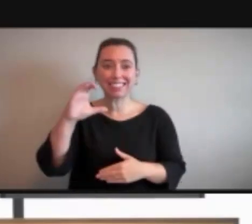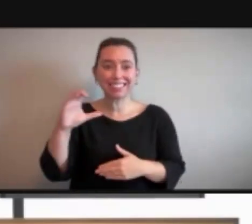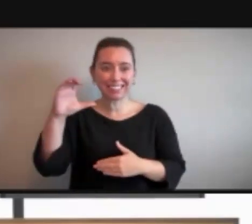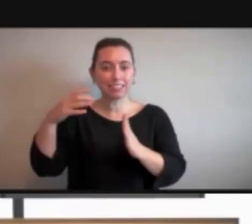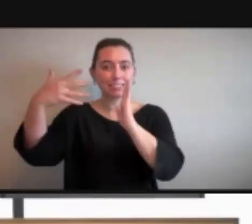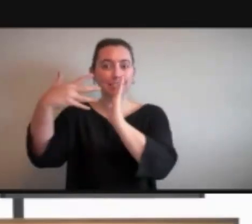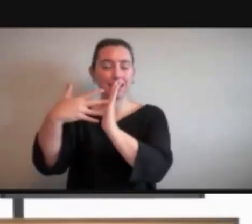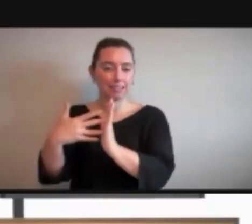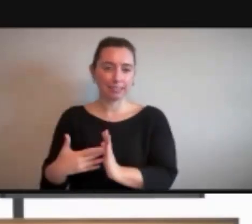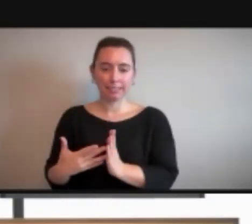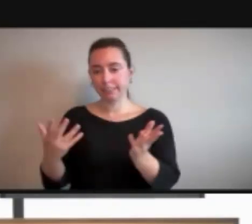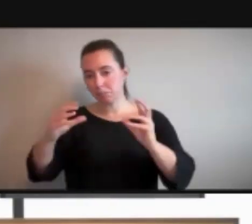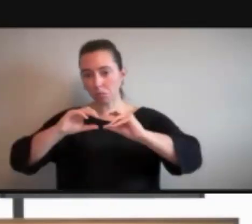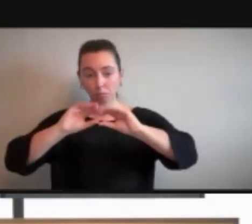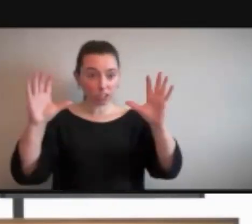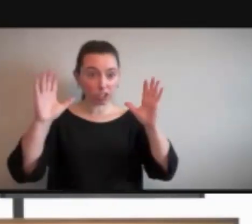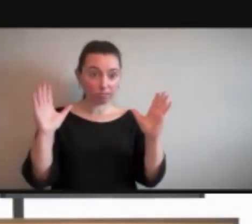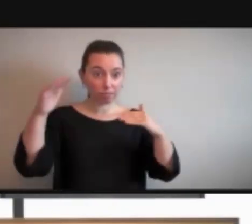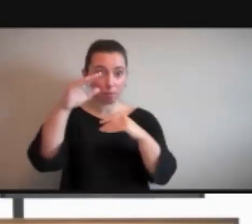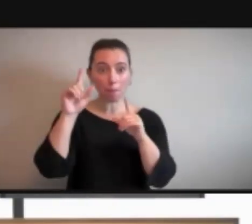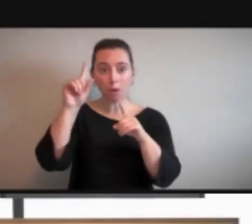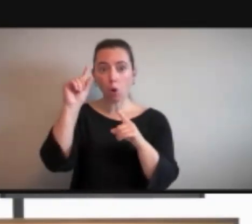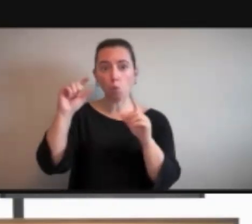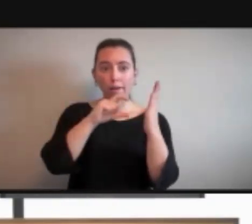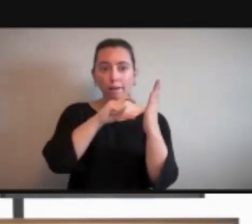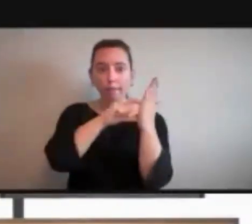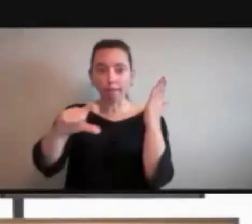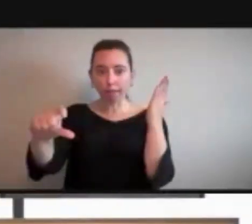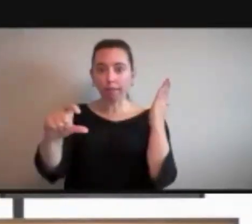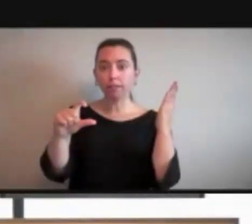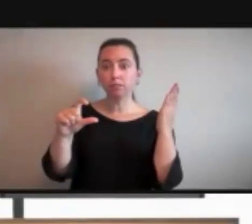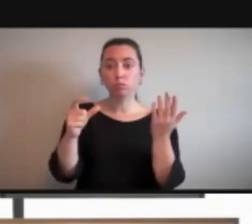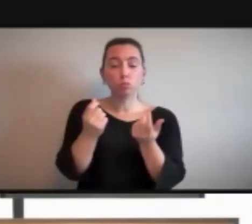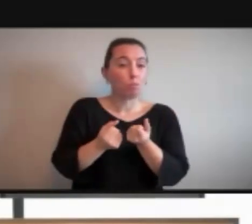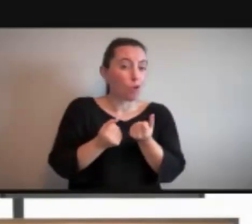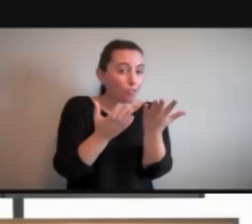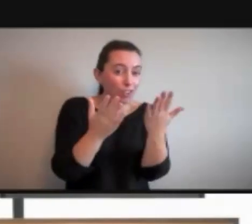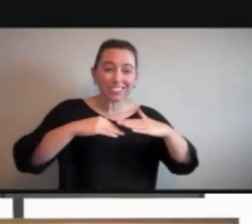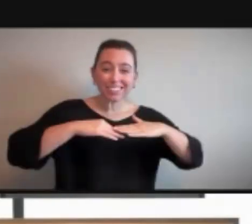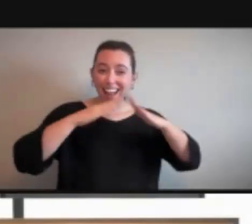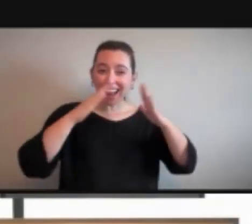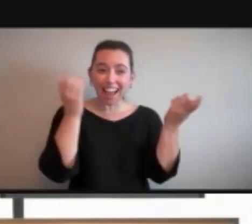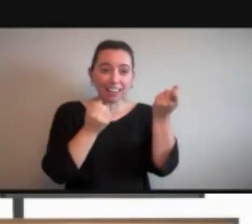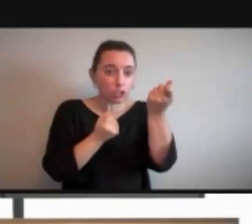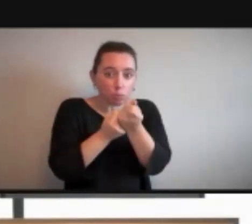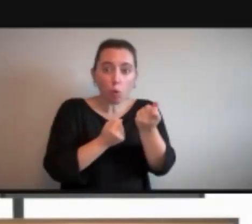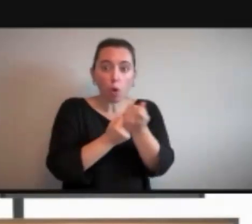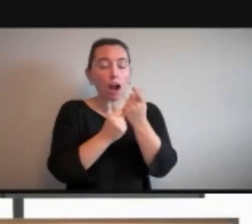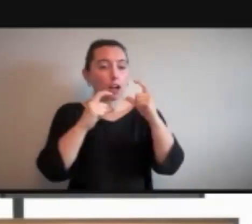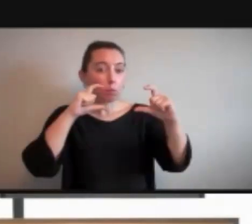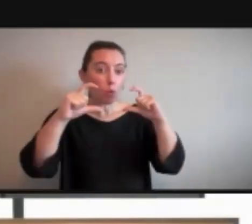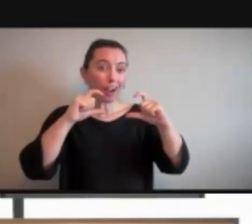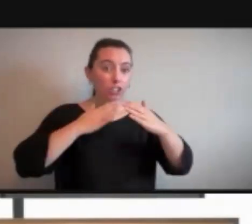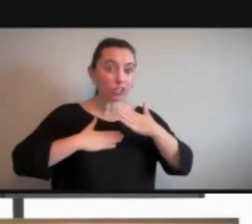procedure is quite clear-cut, but there's a note which says the provisions of any level of support for the communication needs of individuals with